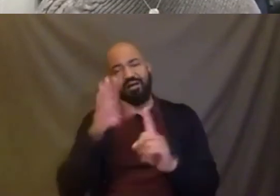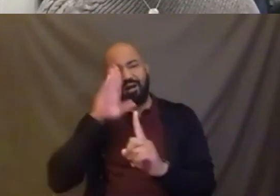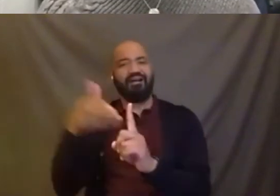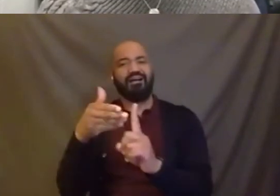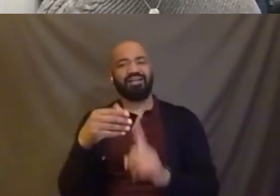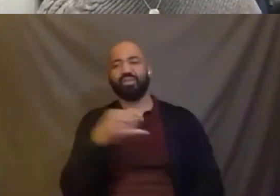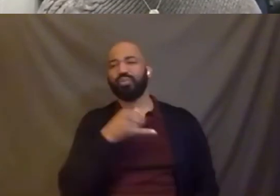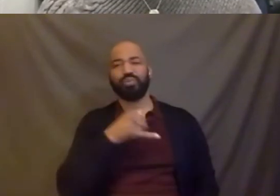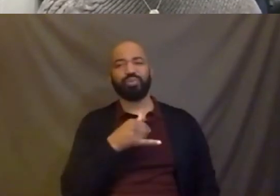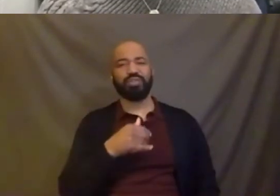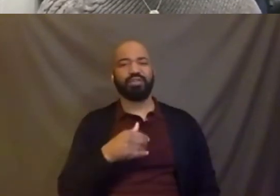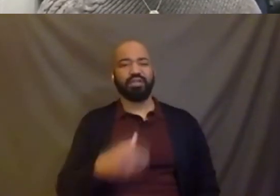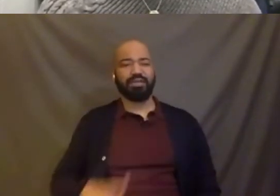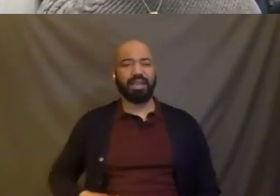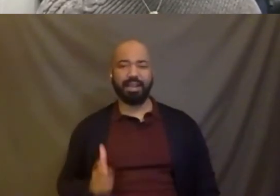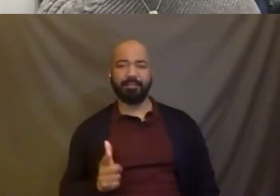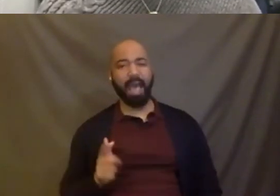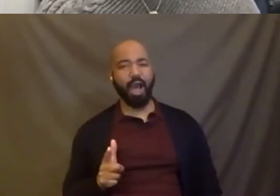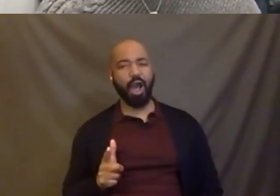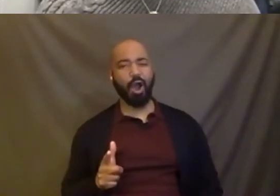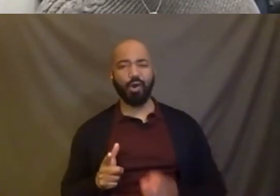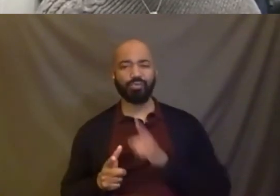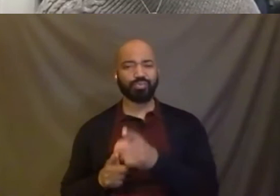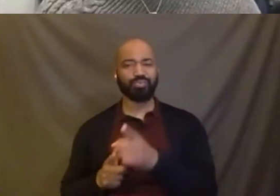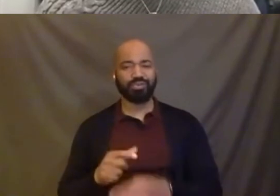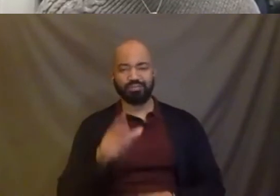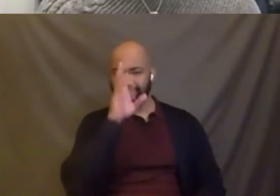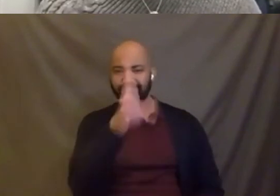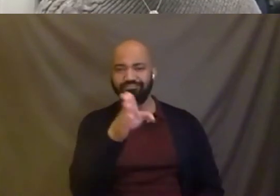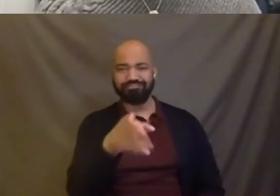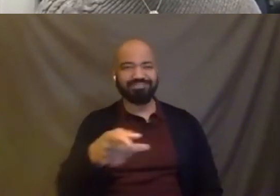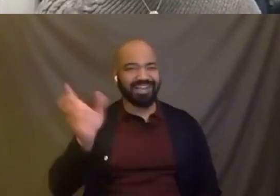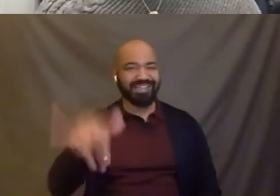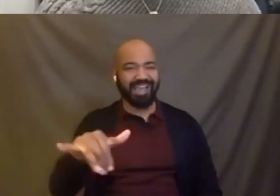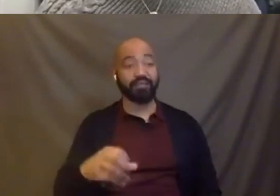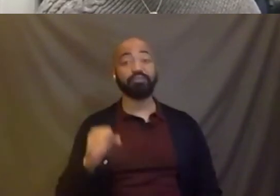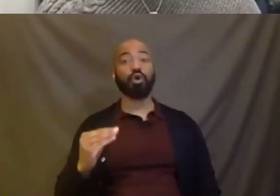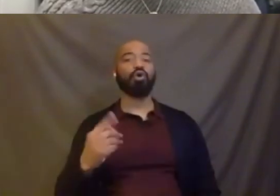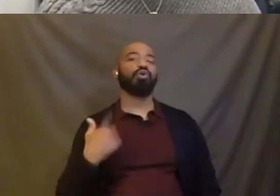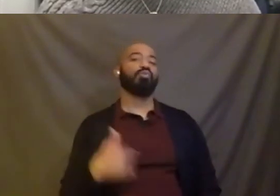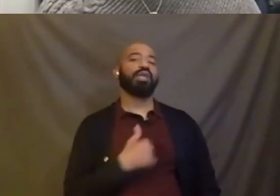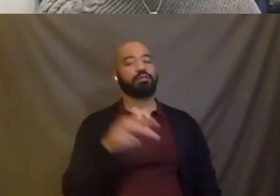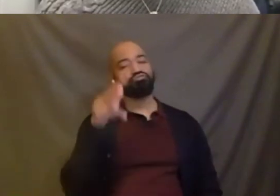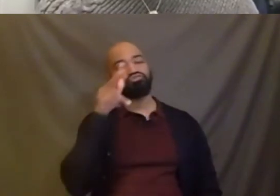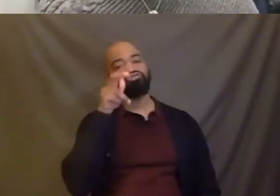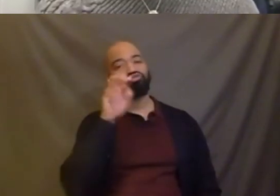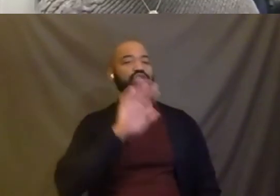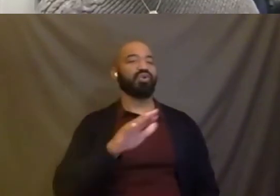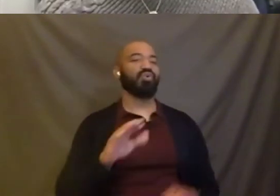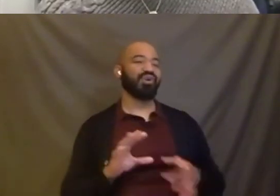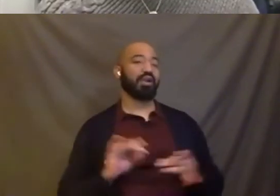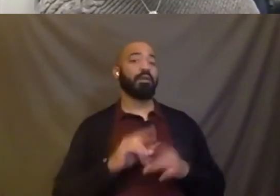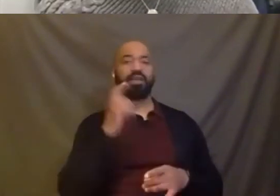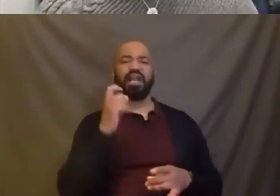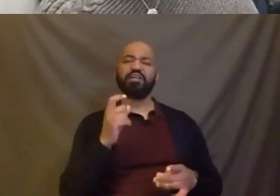kind of a straight shooter, which is really awesome. Yes. So I think that, a lot of us really can listen to what you say because you're